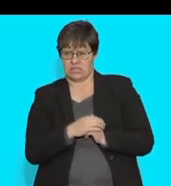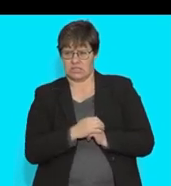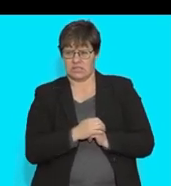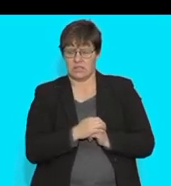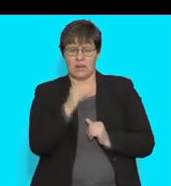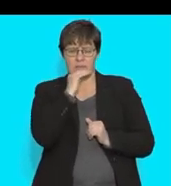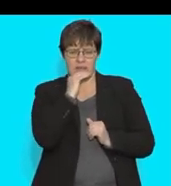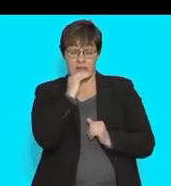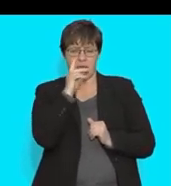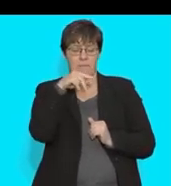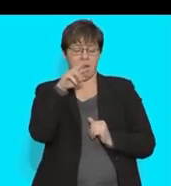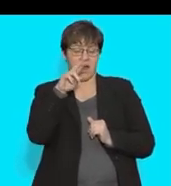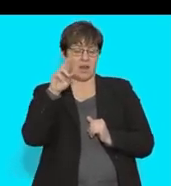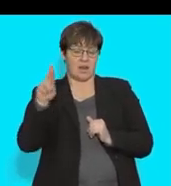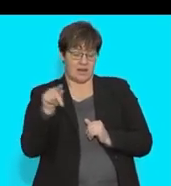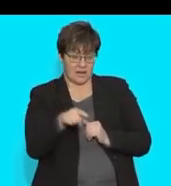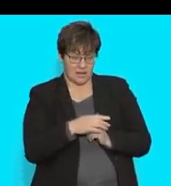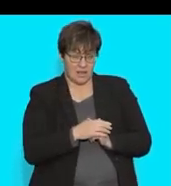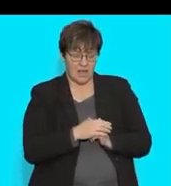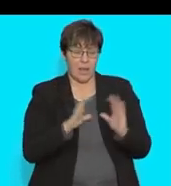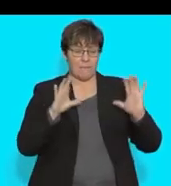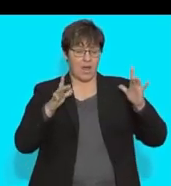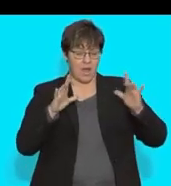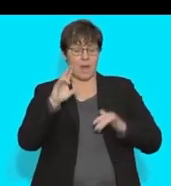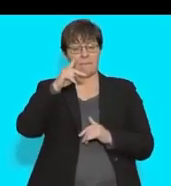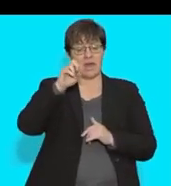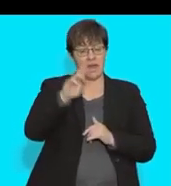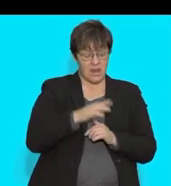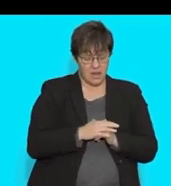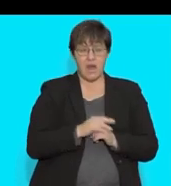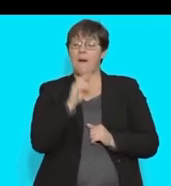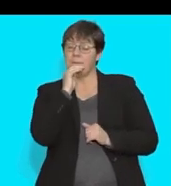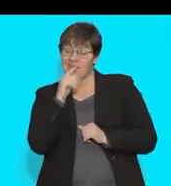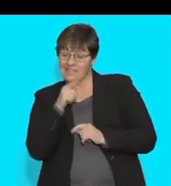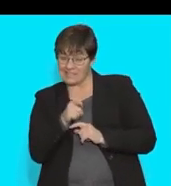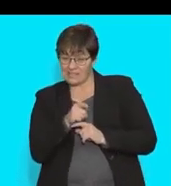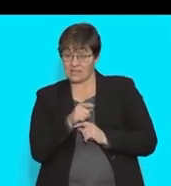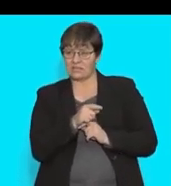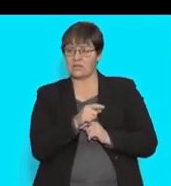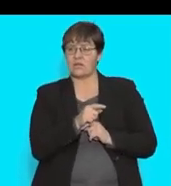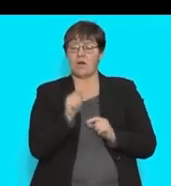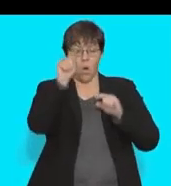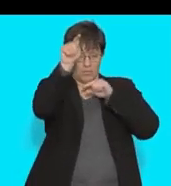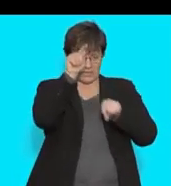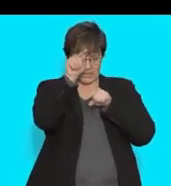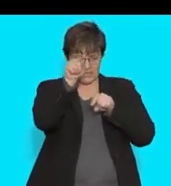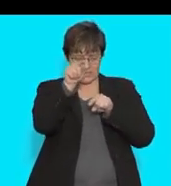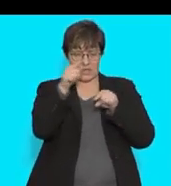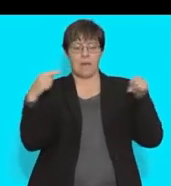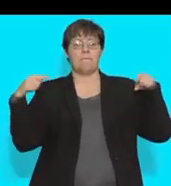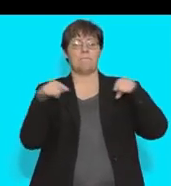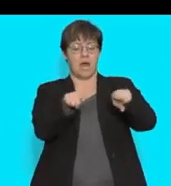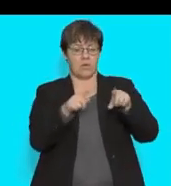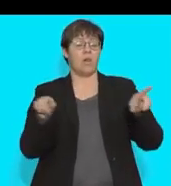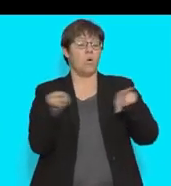And then this is a parallelogram. As soon as this becomes a parallelogram, it makes then the two opposite sides to